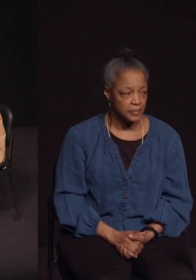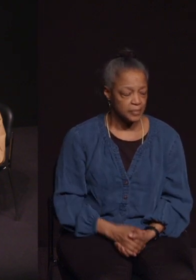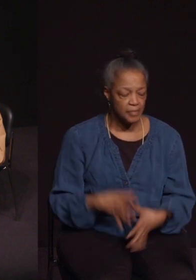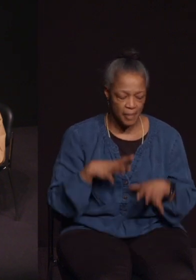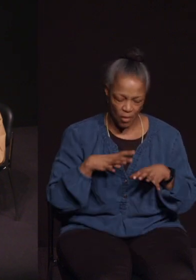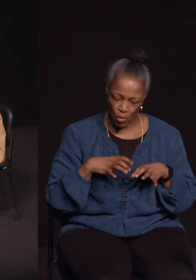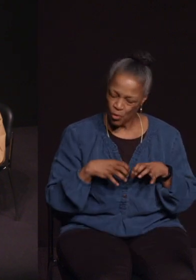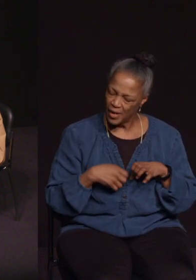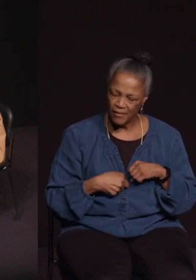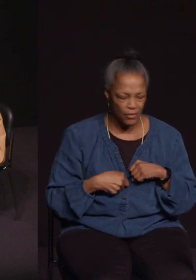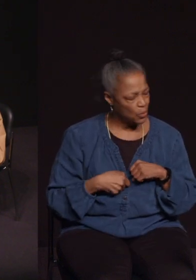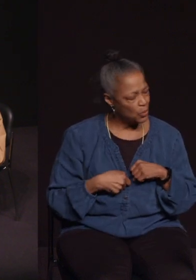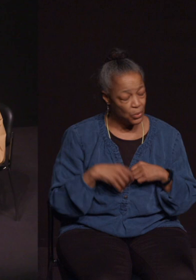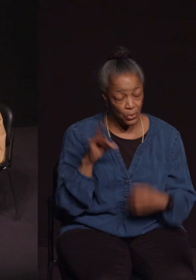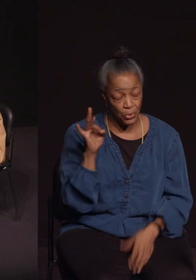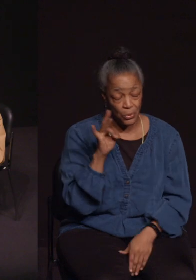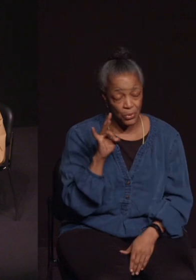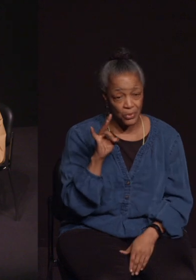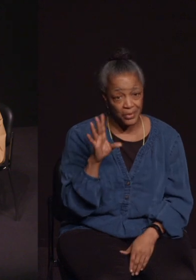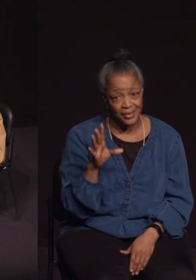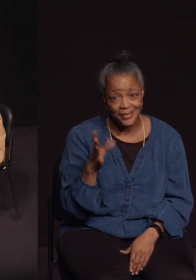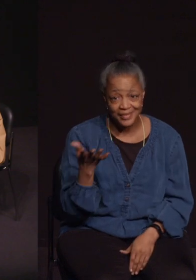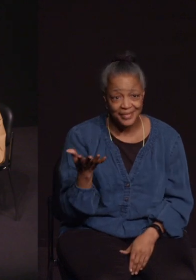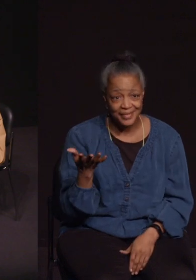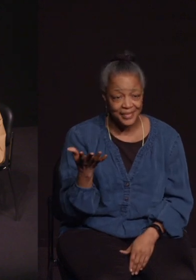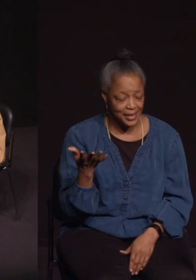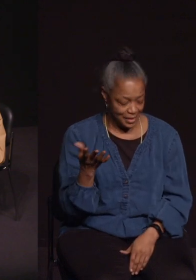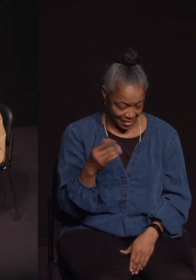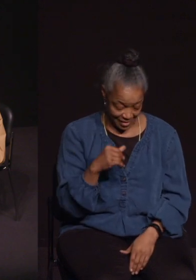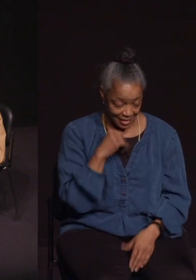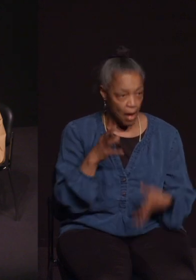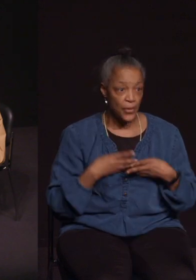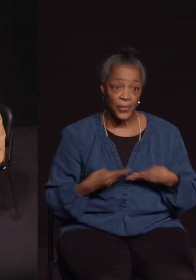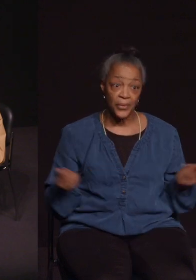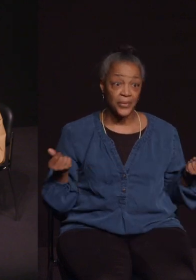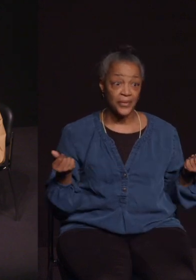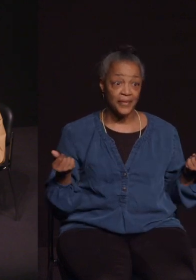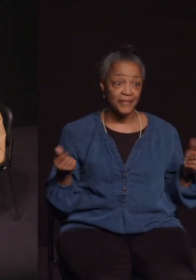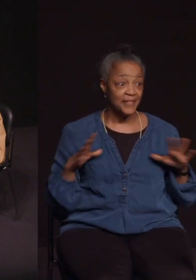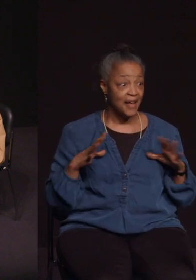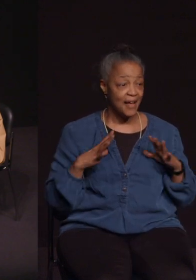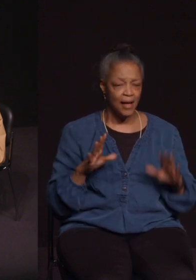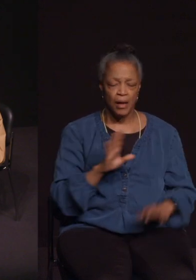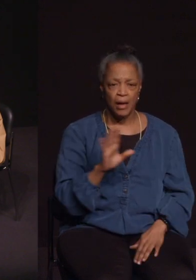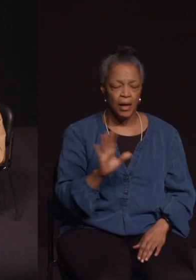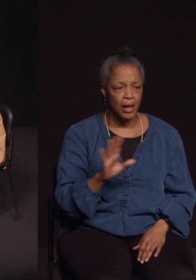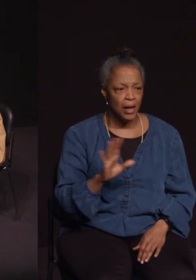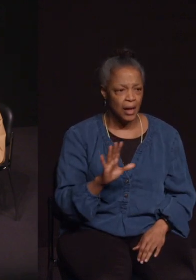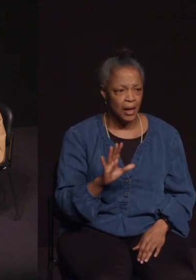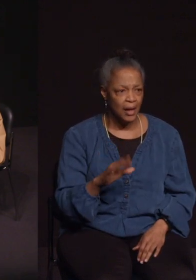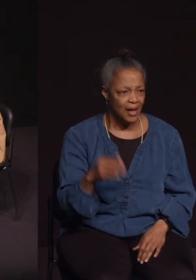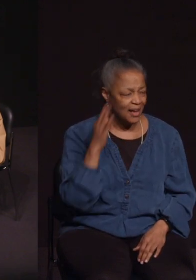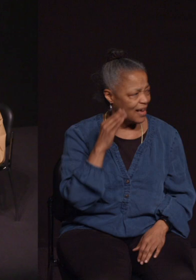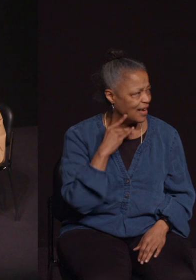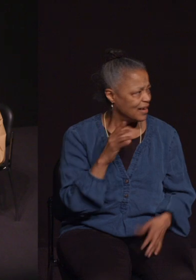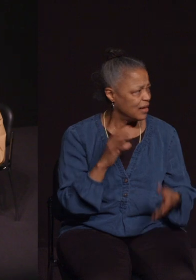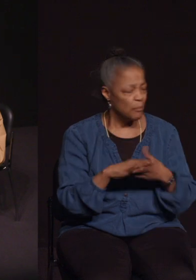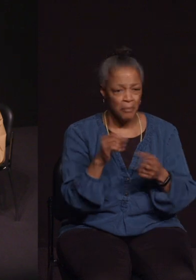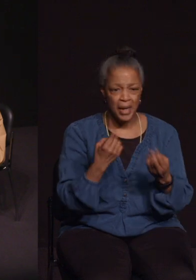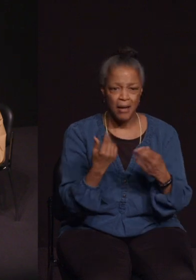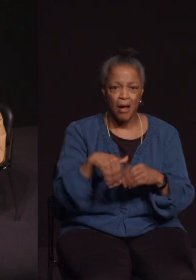Grief is something else. And it doesn't. Uncle Bobby and AB can contest to that, and many others in